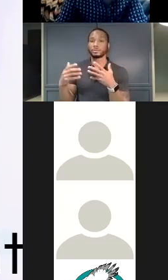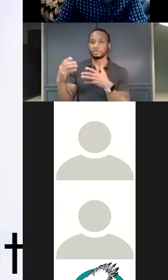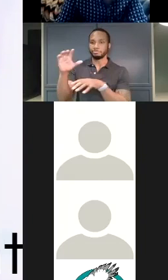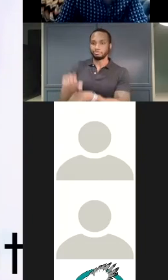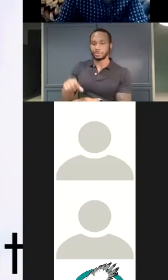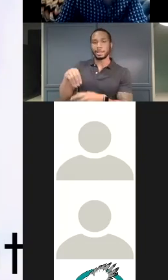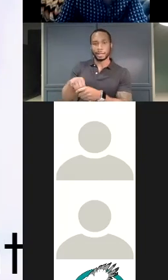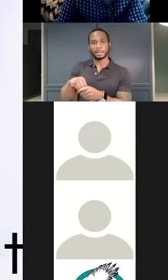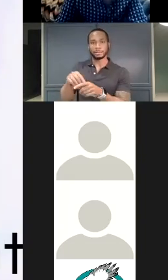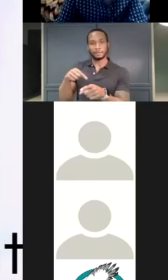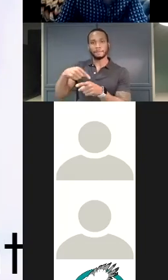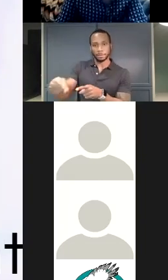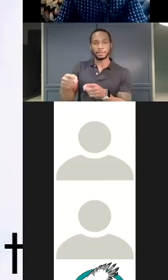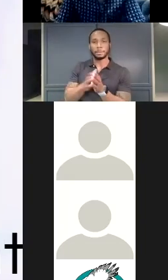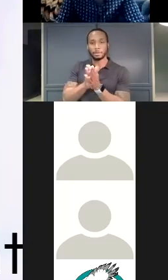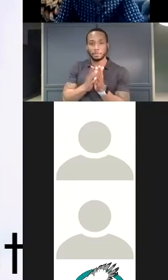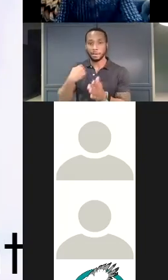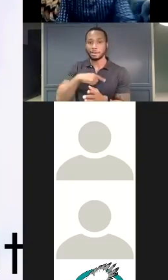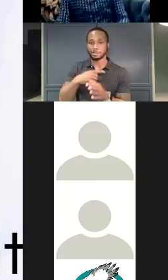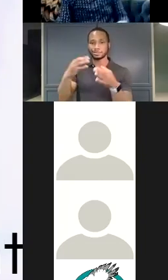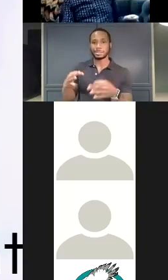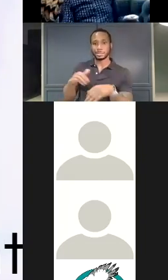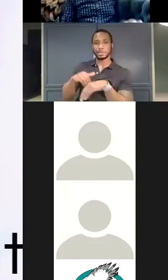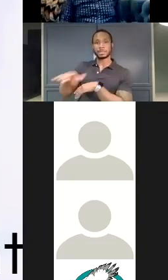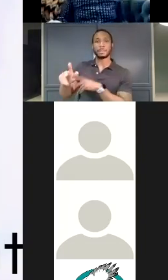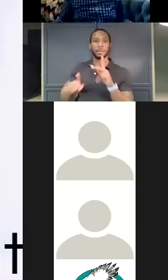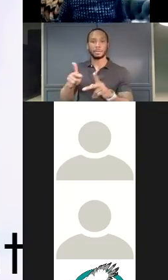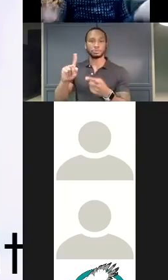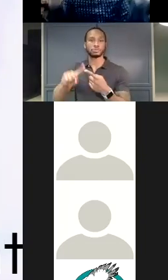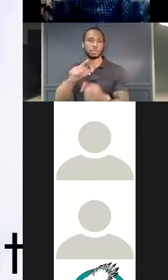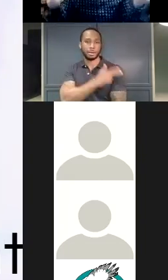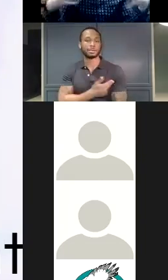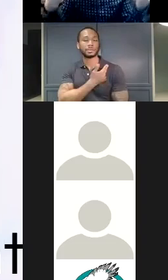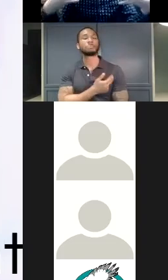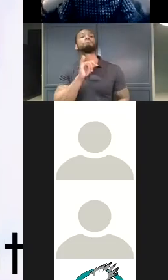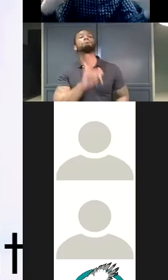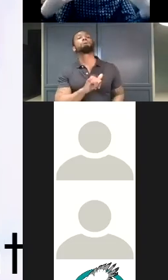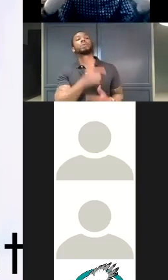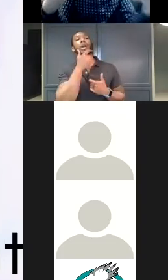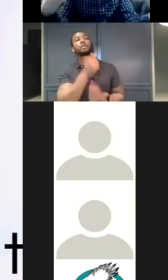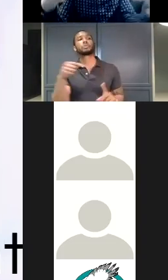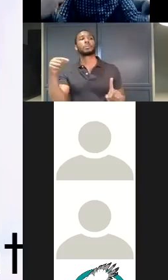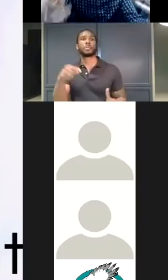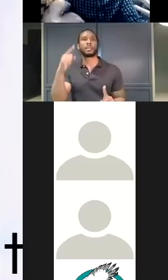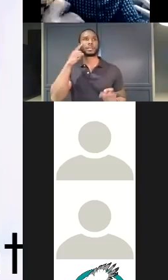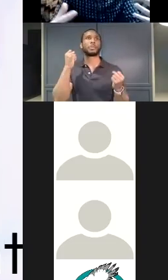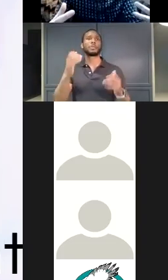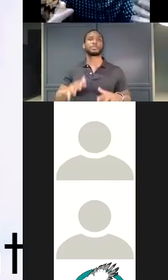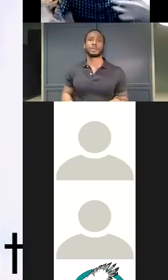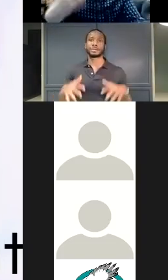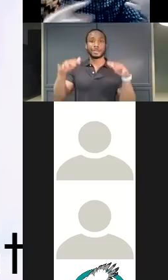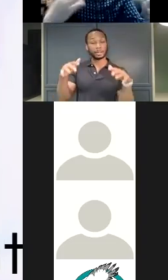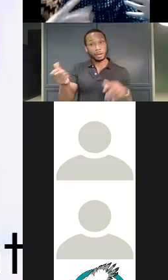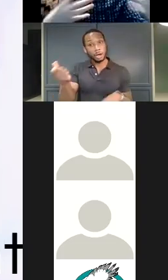that we send people to the hospital. Yeah, that's a really interesting point, right? I think there's so much anxiety. I mean, it's an understandable